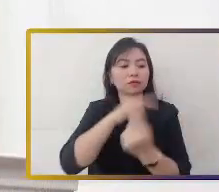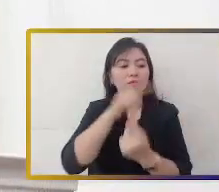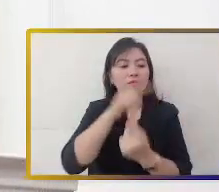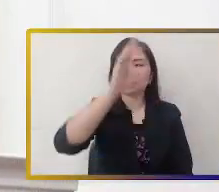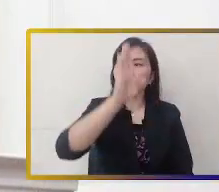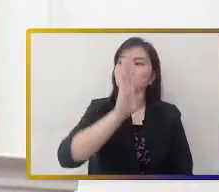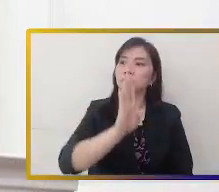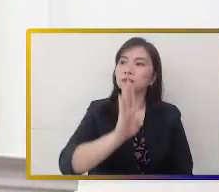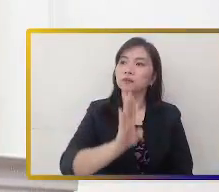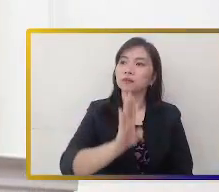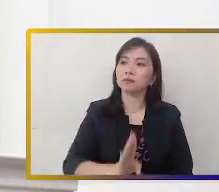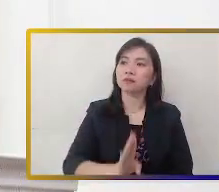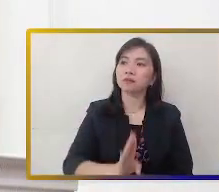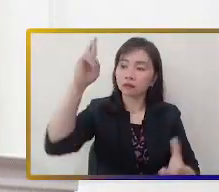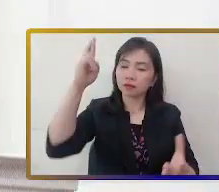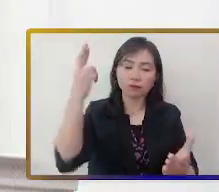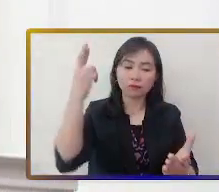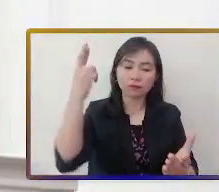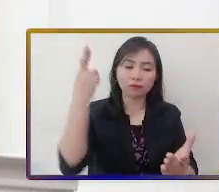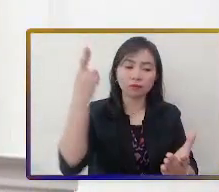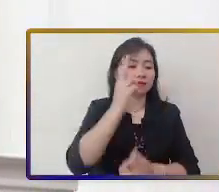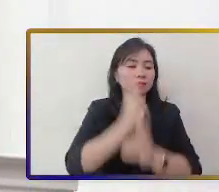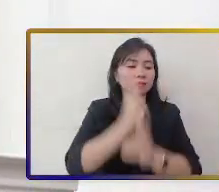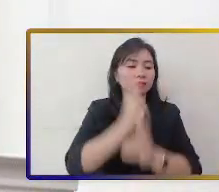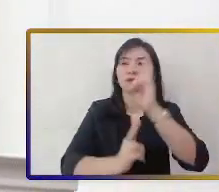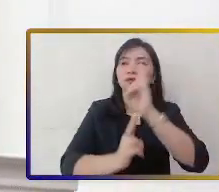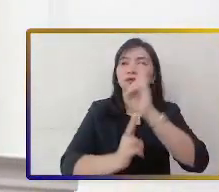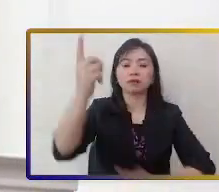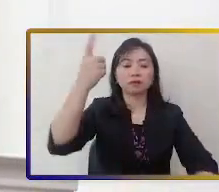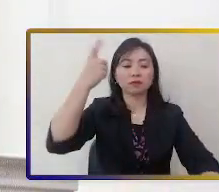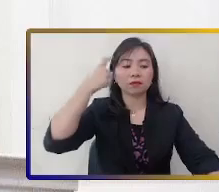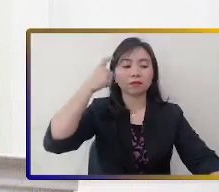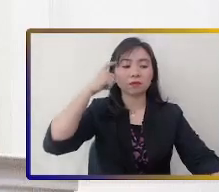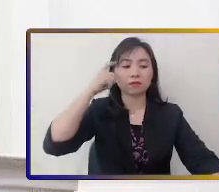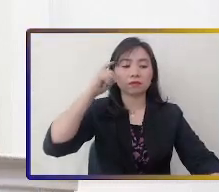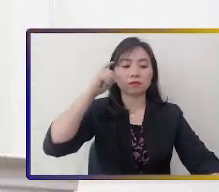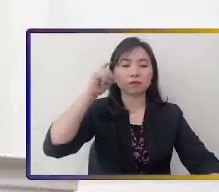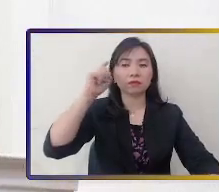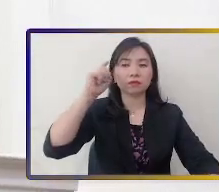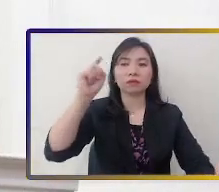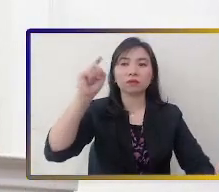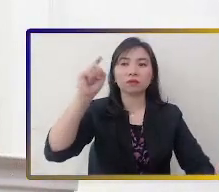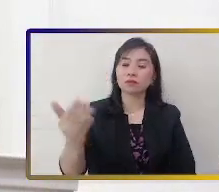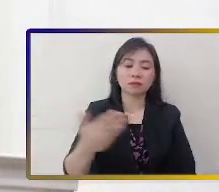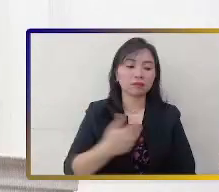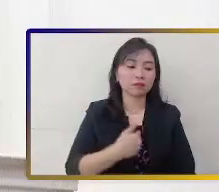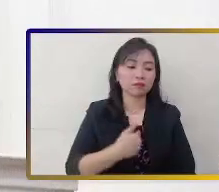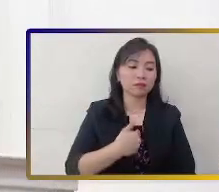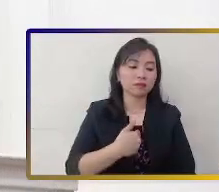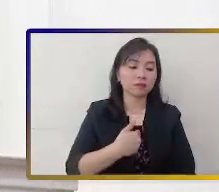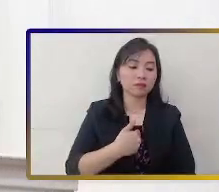When he reached down his hand for me,